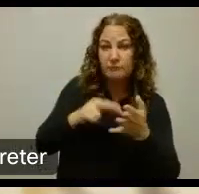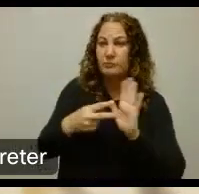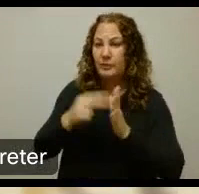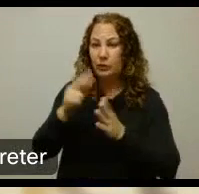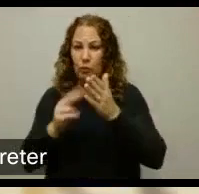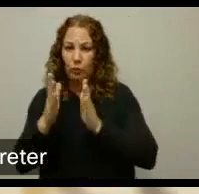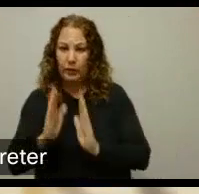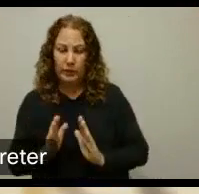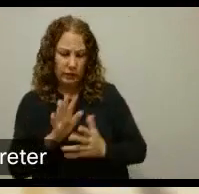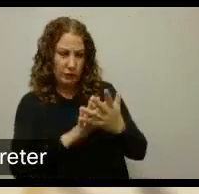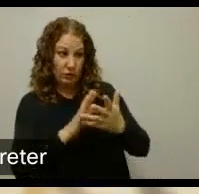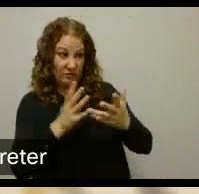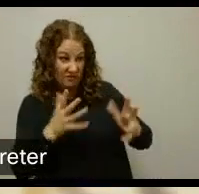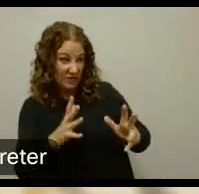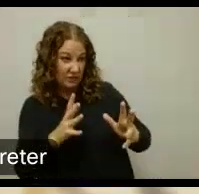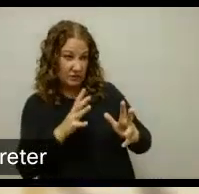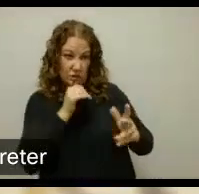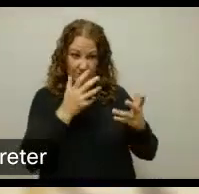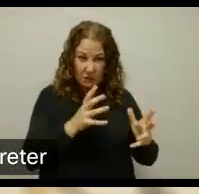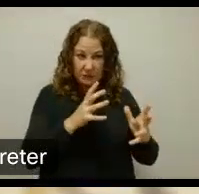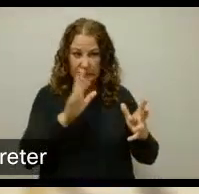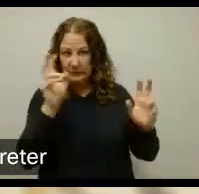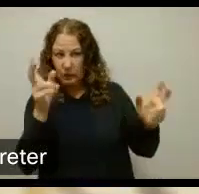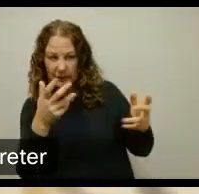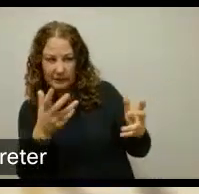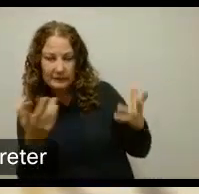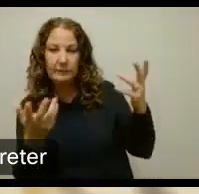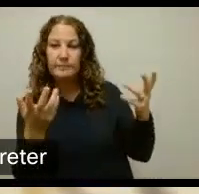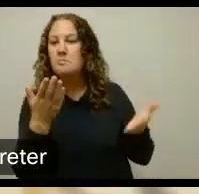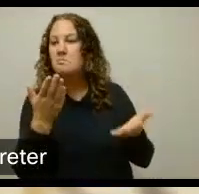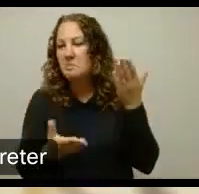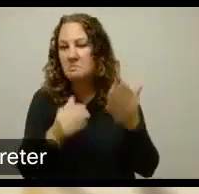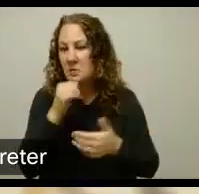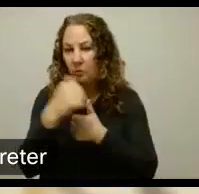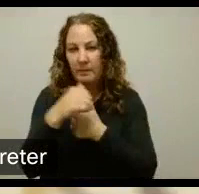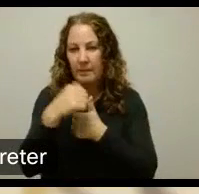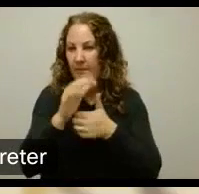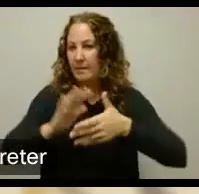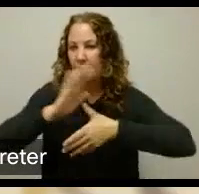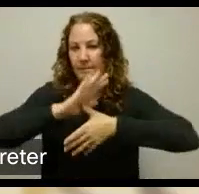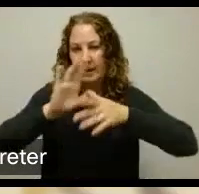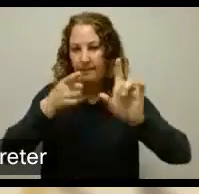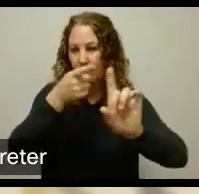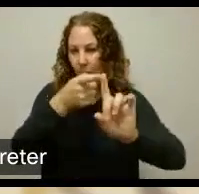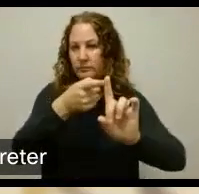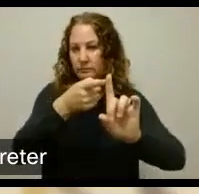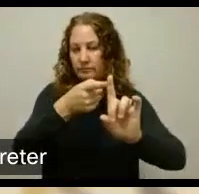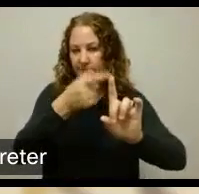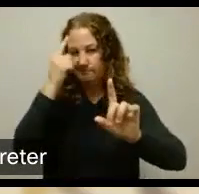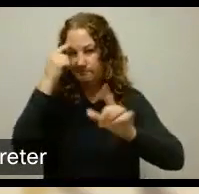are actually done writing on this topic, and they may not remember the main points that you want them to